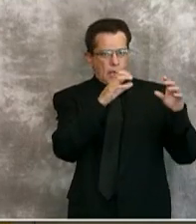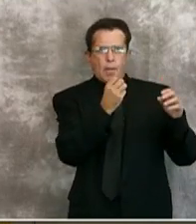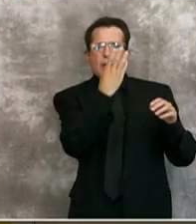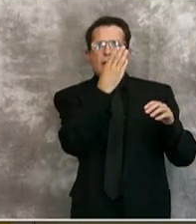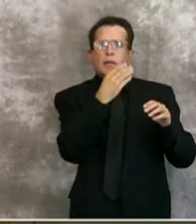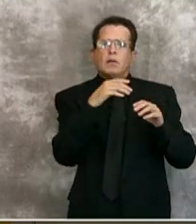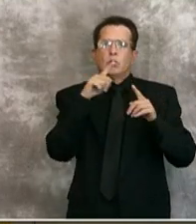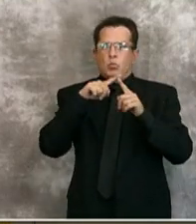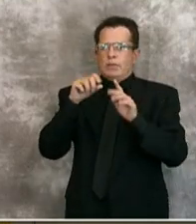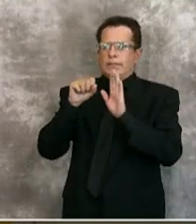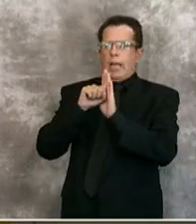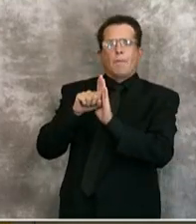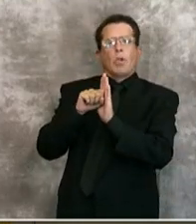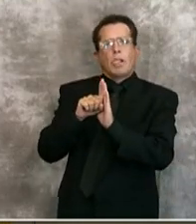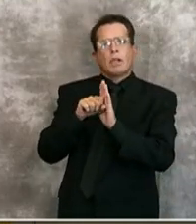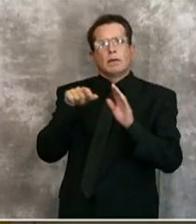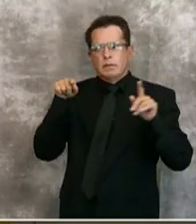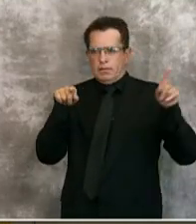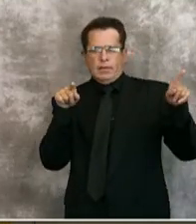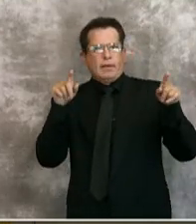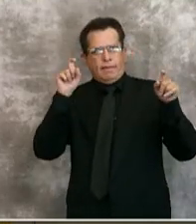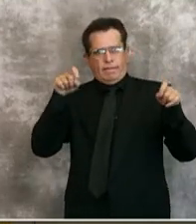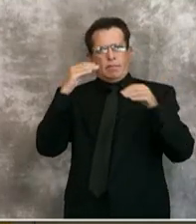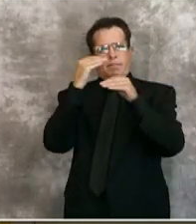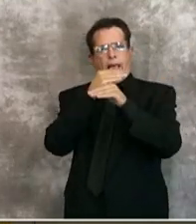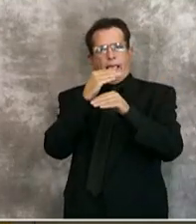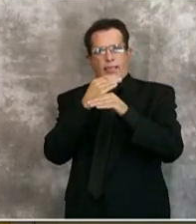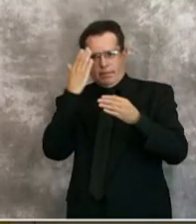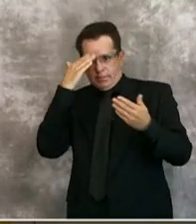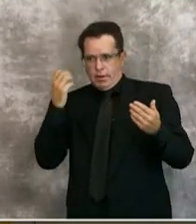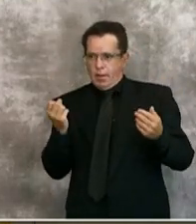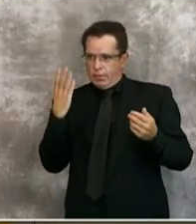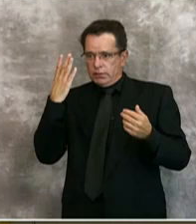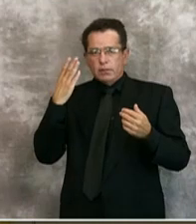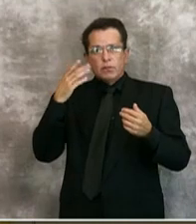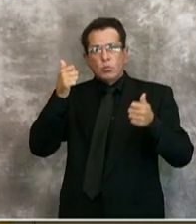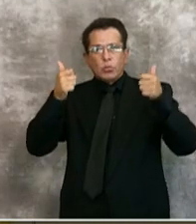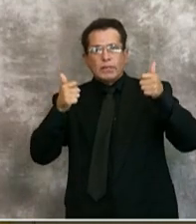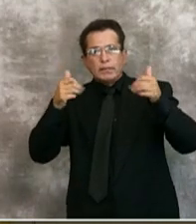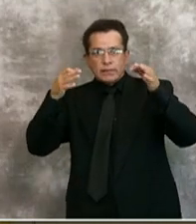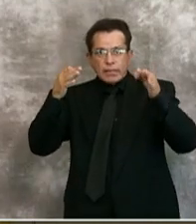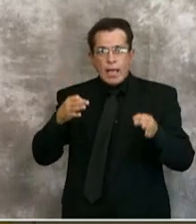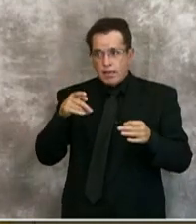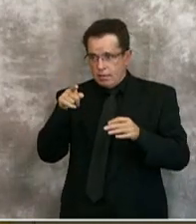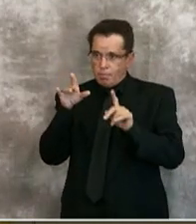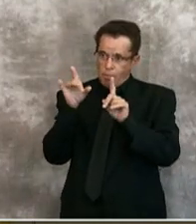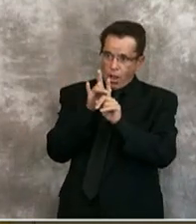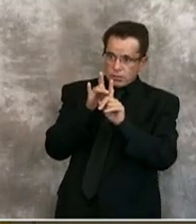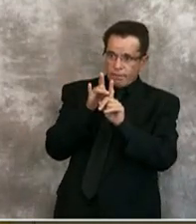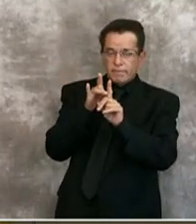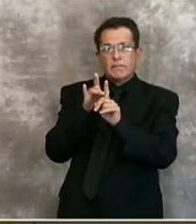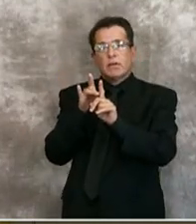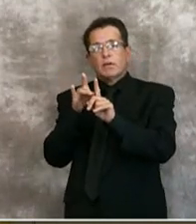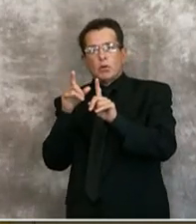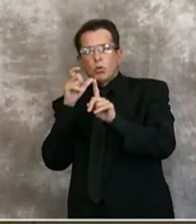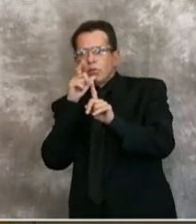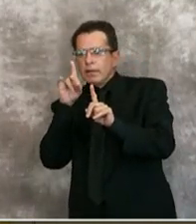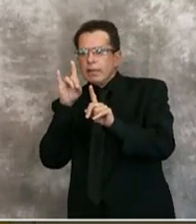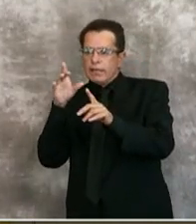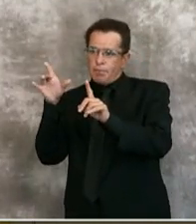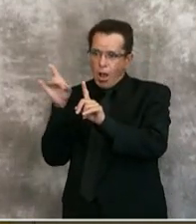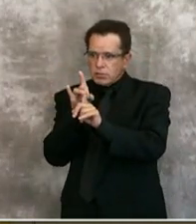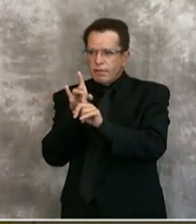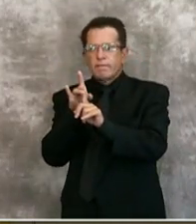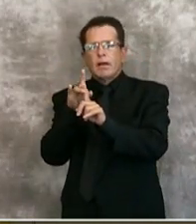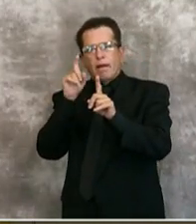in. It's a math problem to decide whether it's okay to pool, get a positive test, and then split that pool to then actually